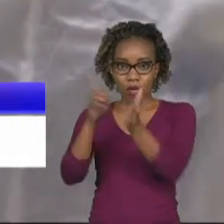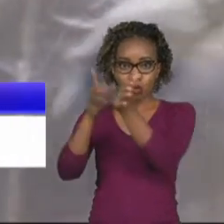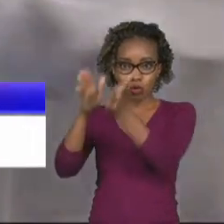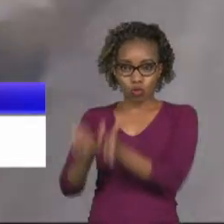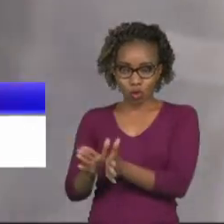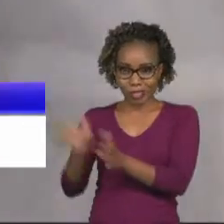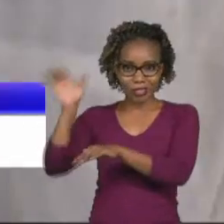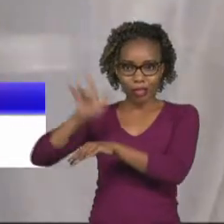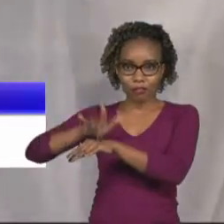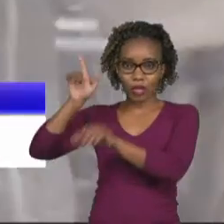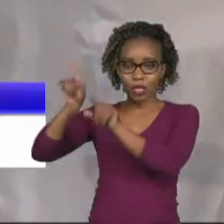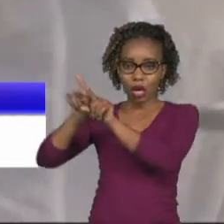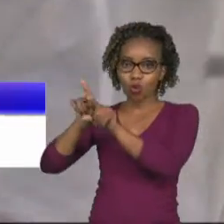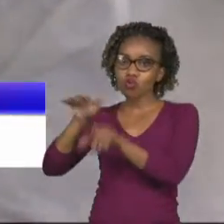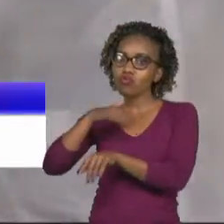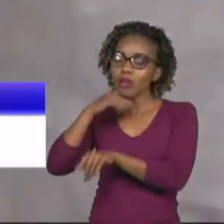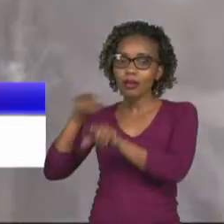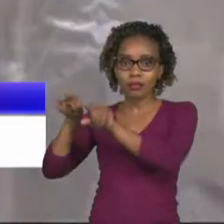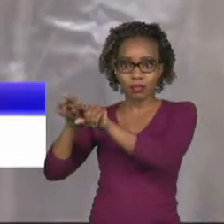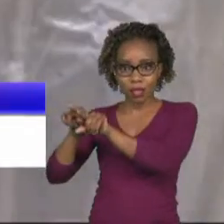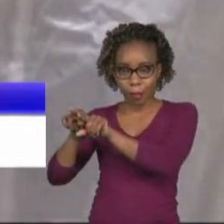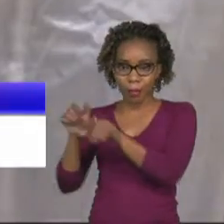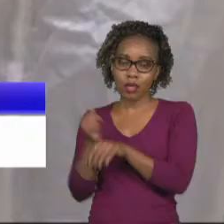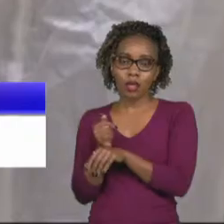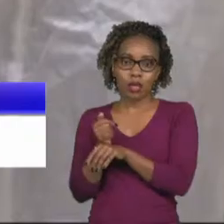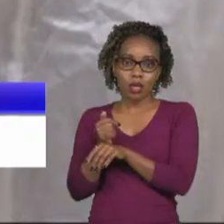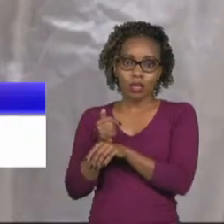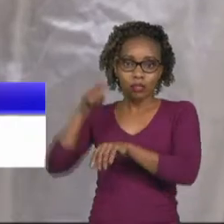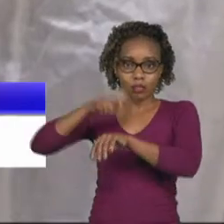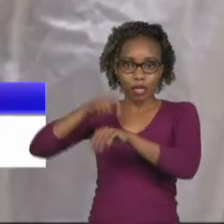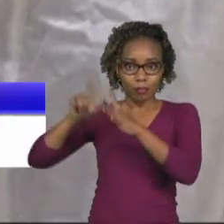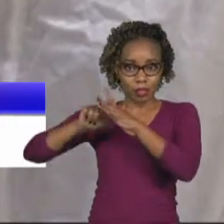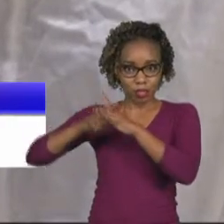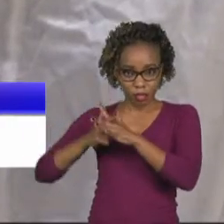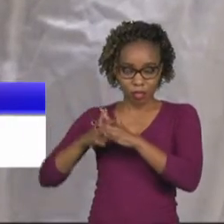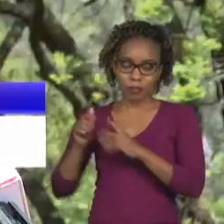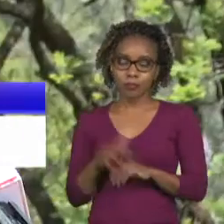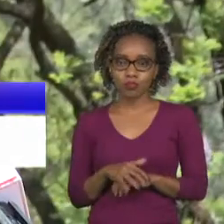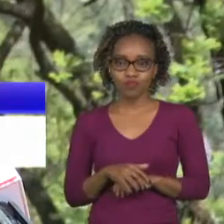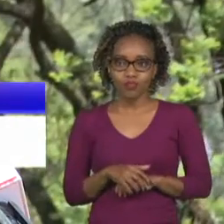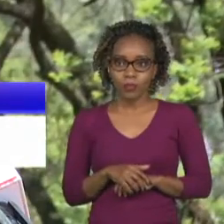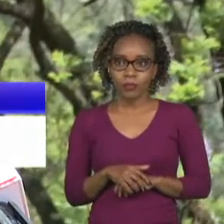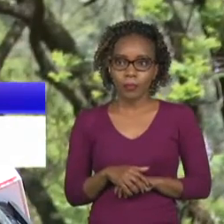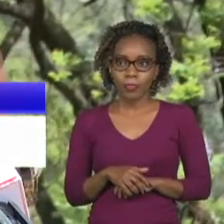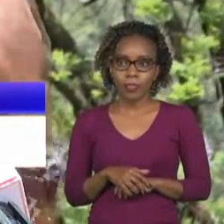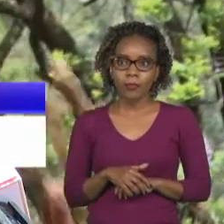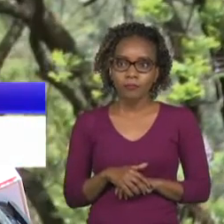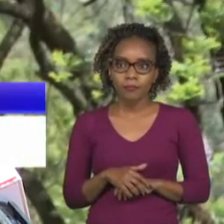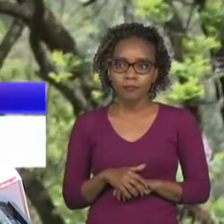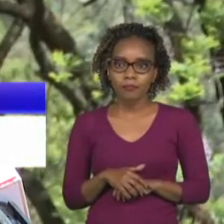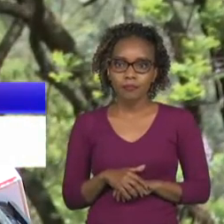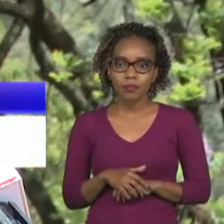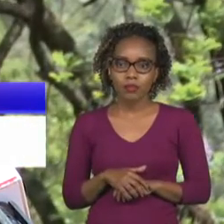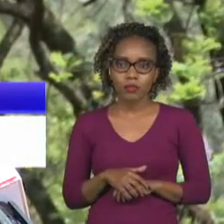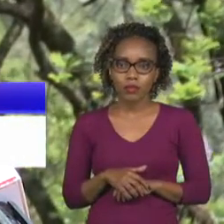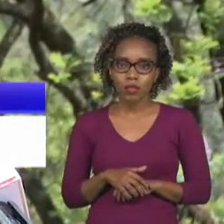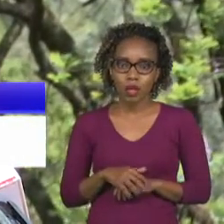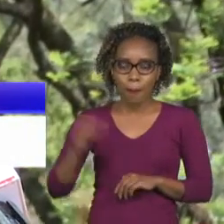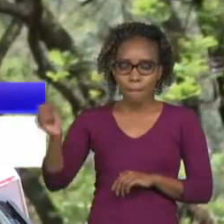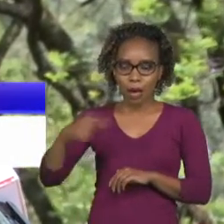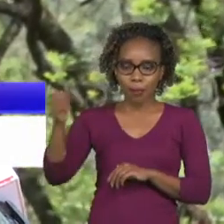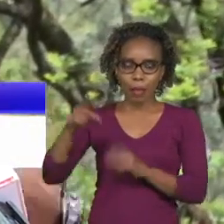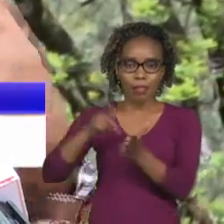getting infected and succumbing to the virus since its insurgence. Why would you withhold a salary